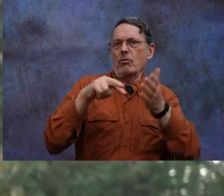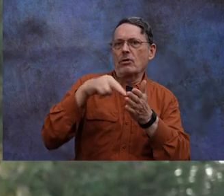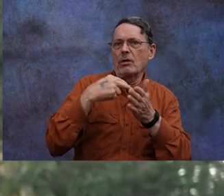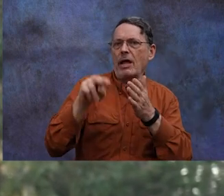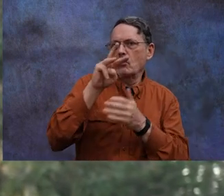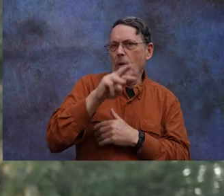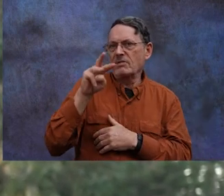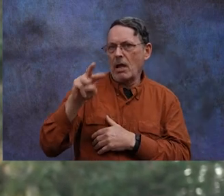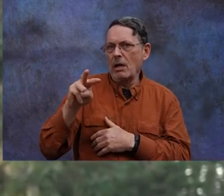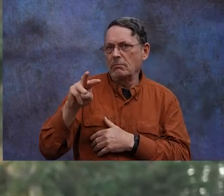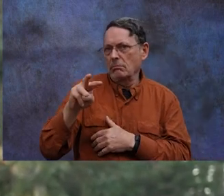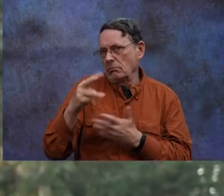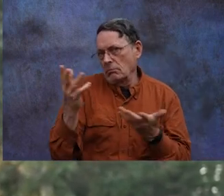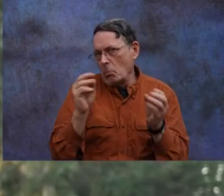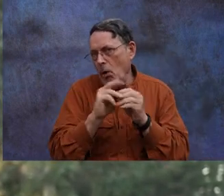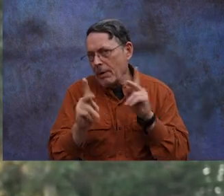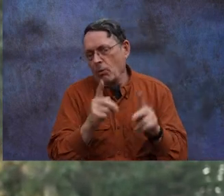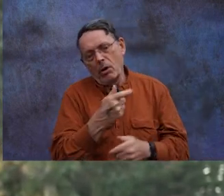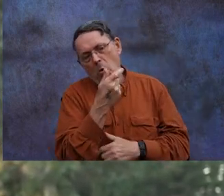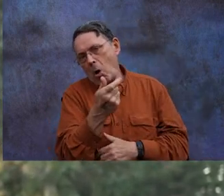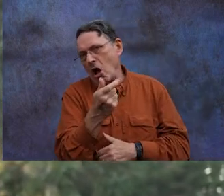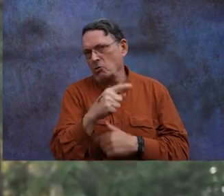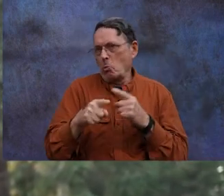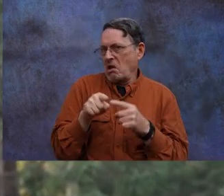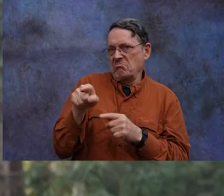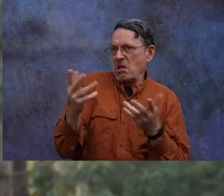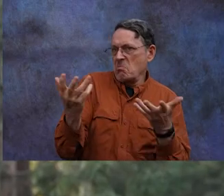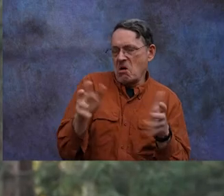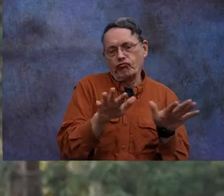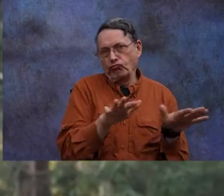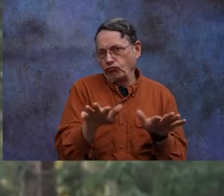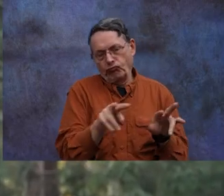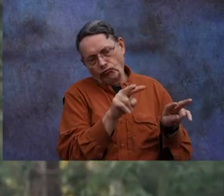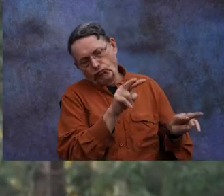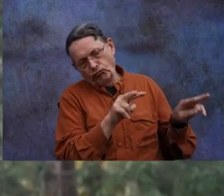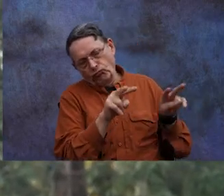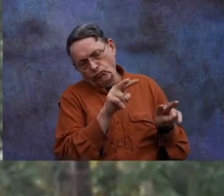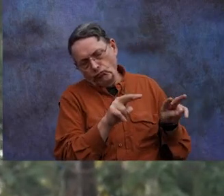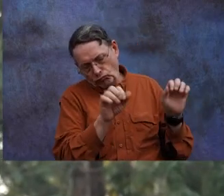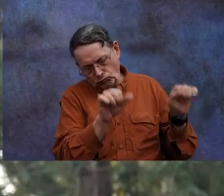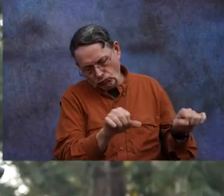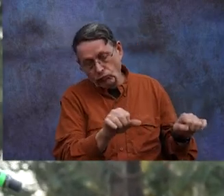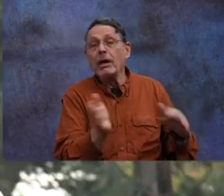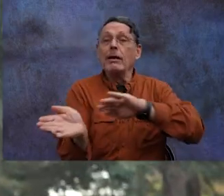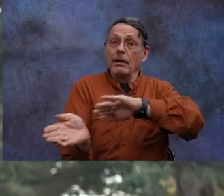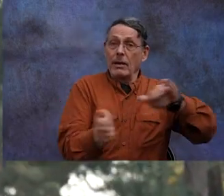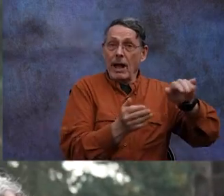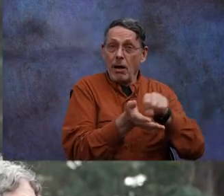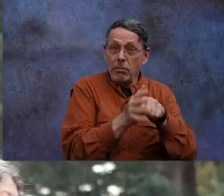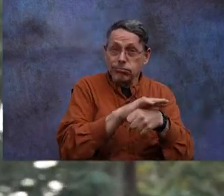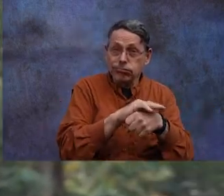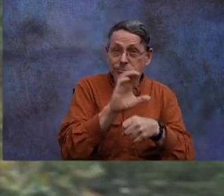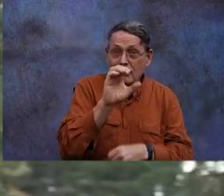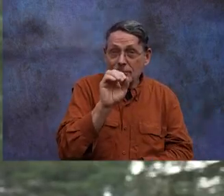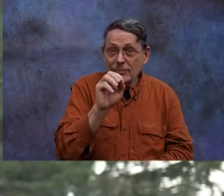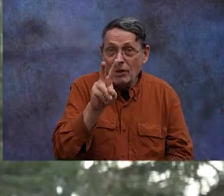for more viewing at your leisure. Okay. Now, COVID. I hate to even